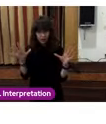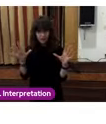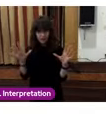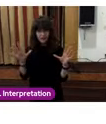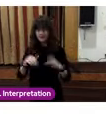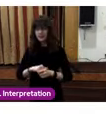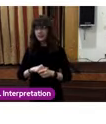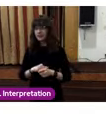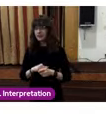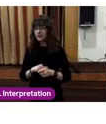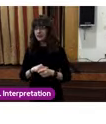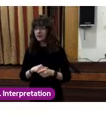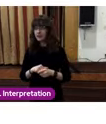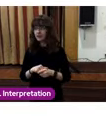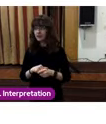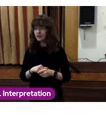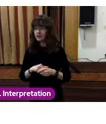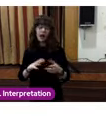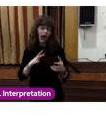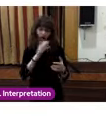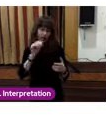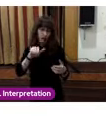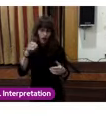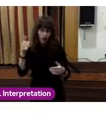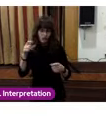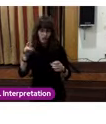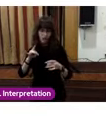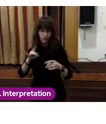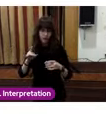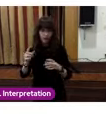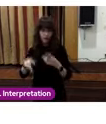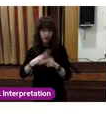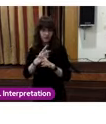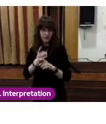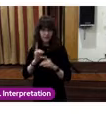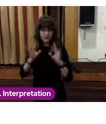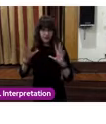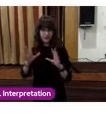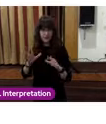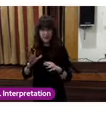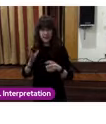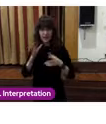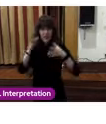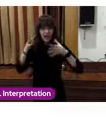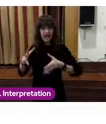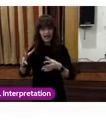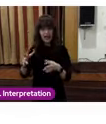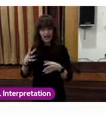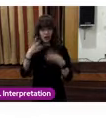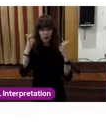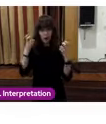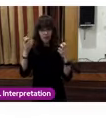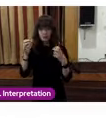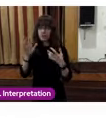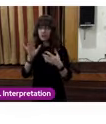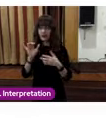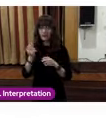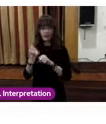alongside with many of the other hate crimes that we've seen spikes in, whether it was the spike in anti-Semitic hate crimes last year,